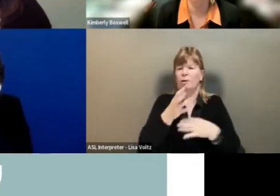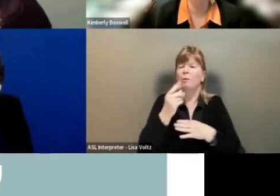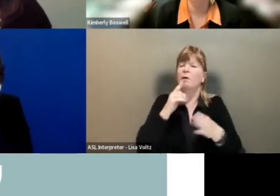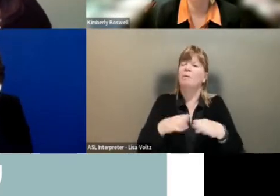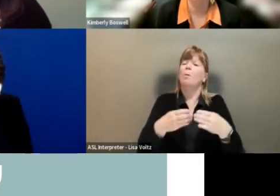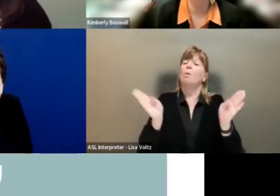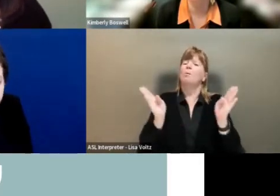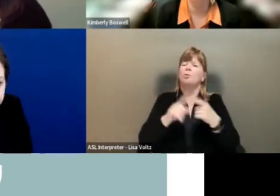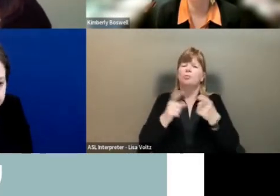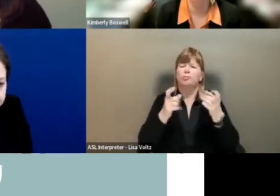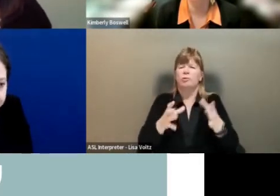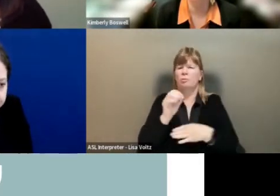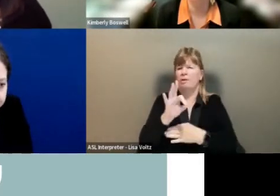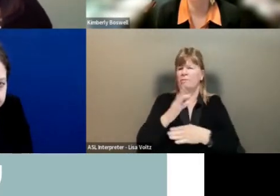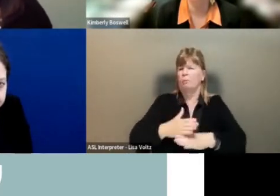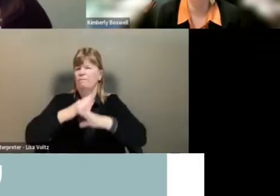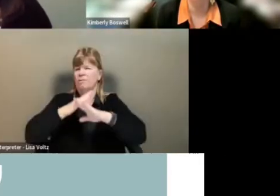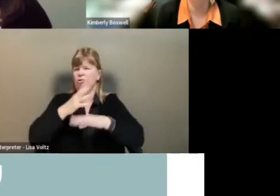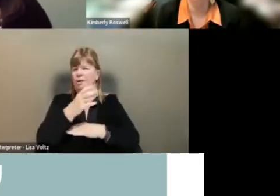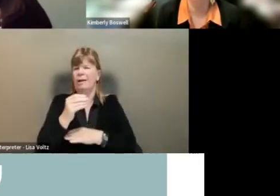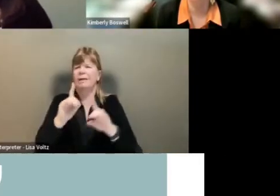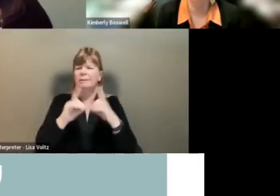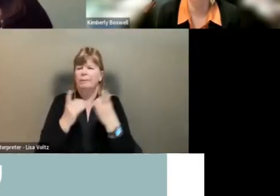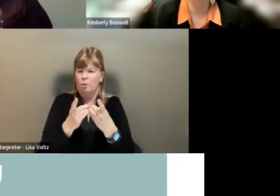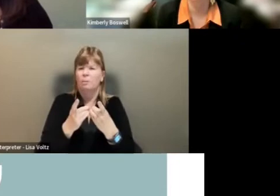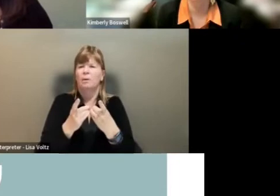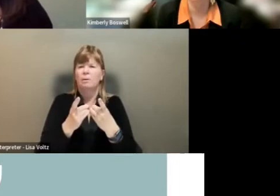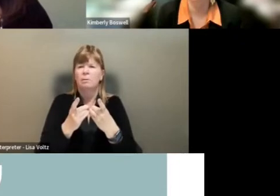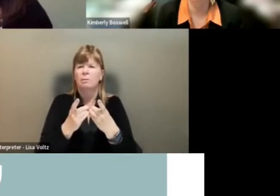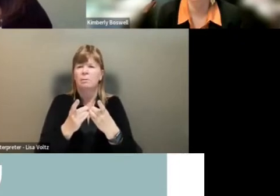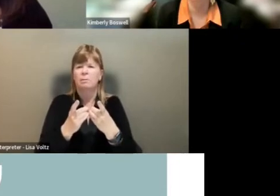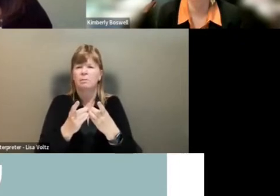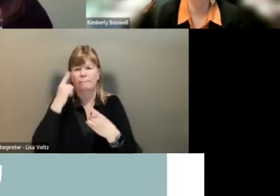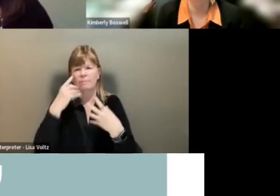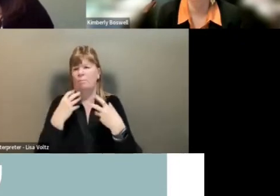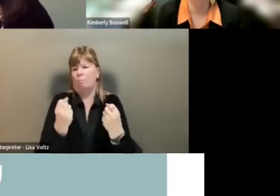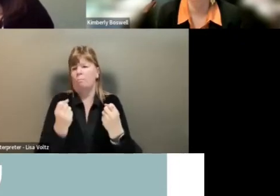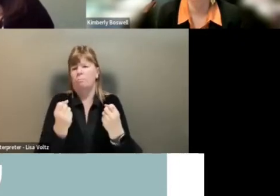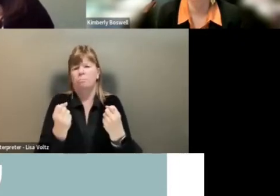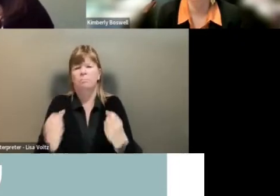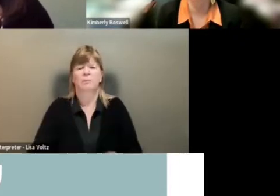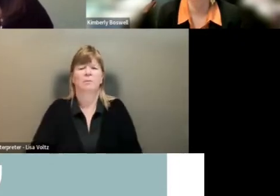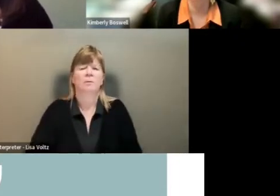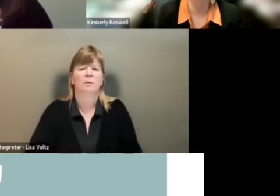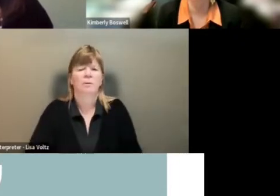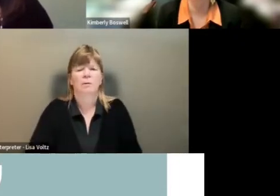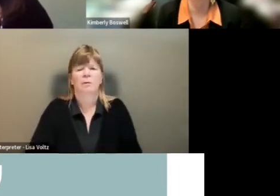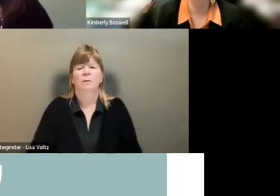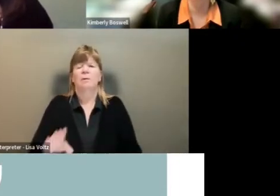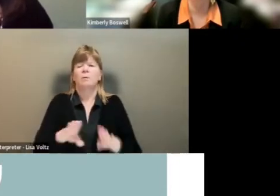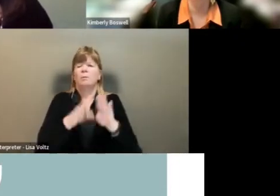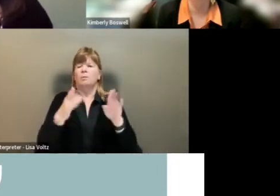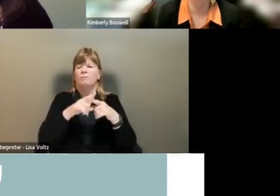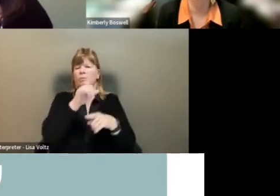to the Director of Prevention in Department of Mental Health. We've opened the door to the Alabama